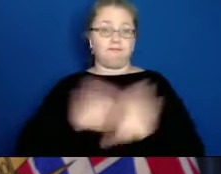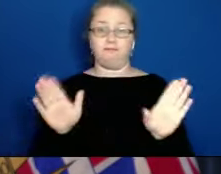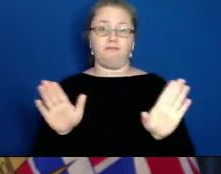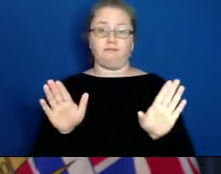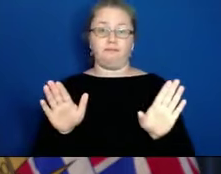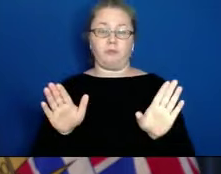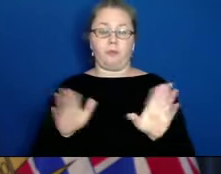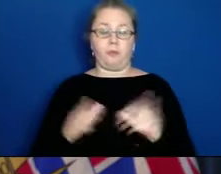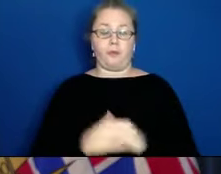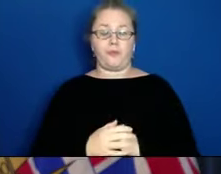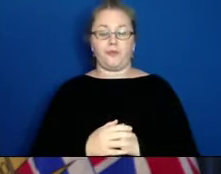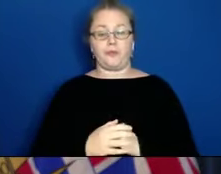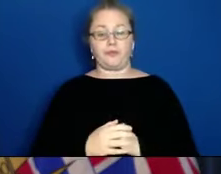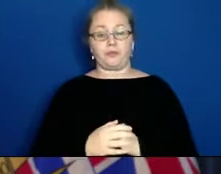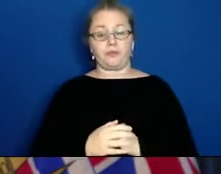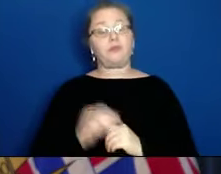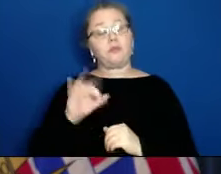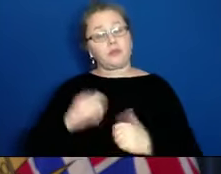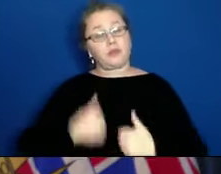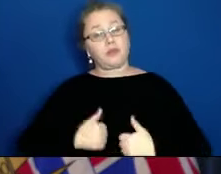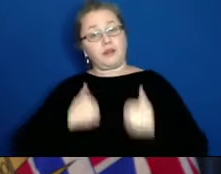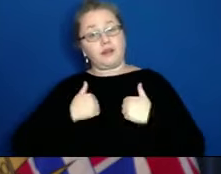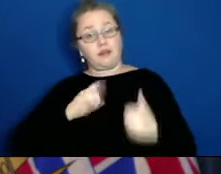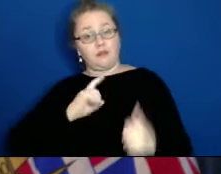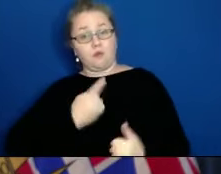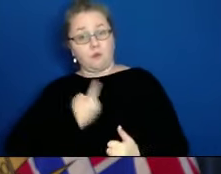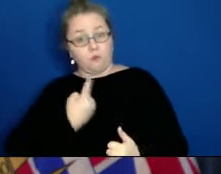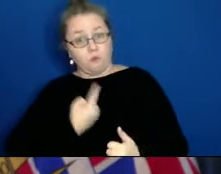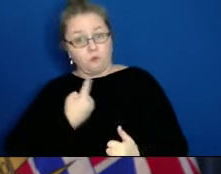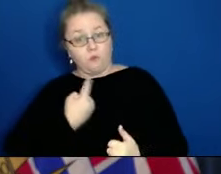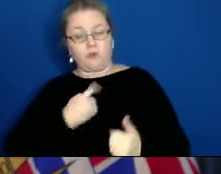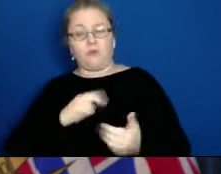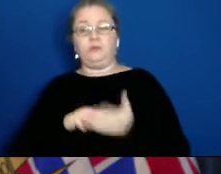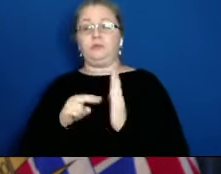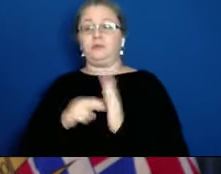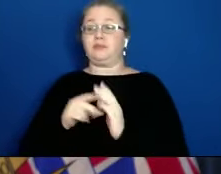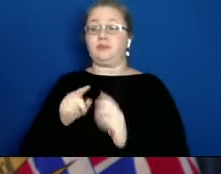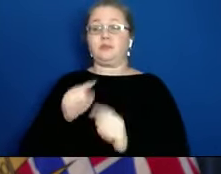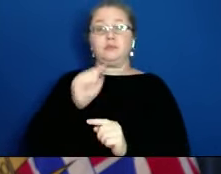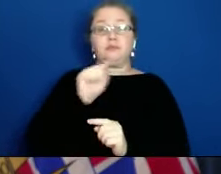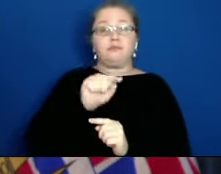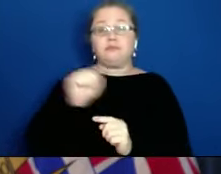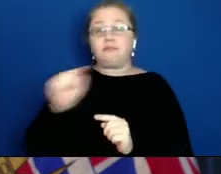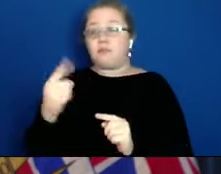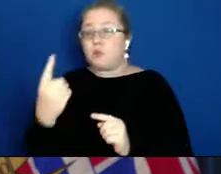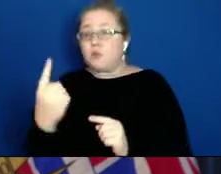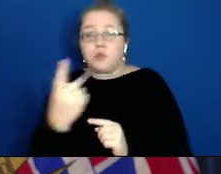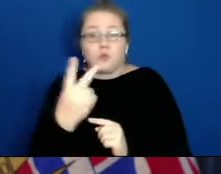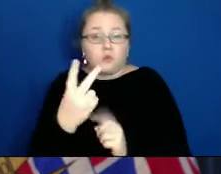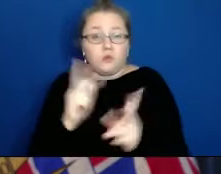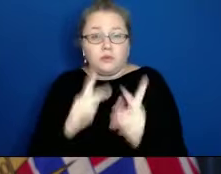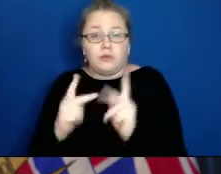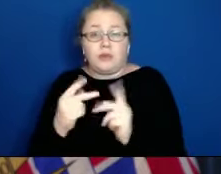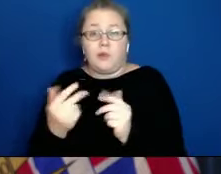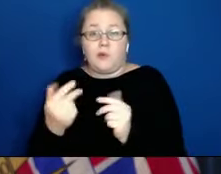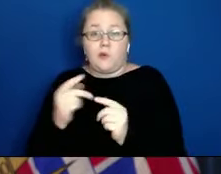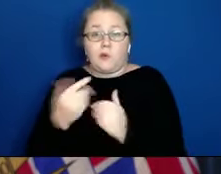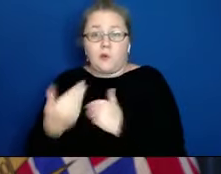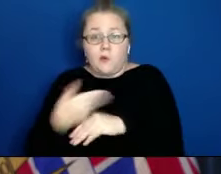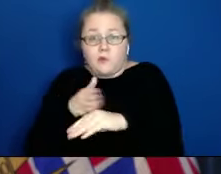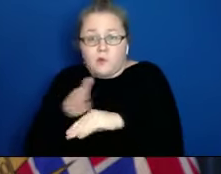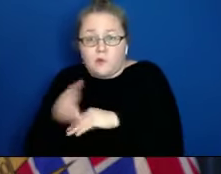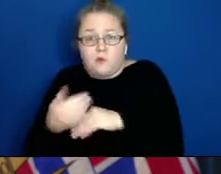own, you can visit with up to 1 or 2 people if you regularly spend time with them. We need to go back to what we were doing